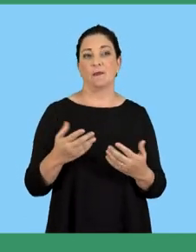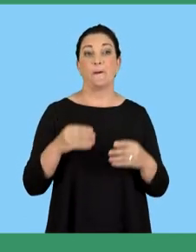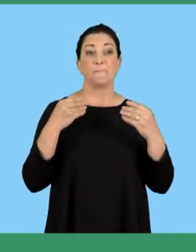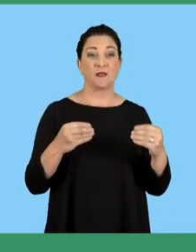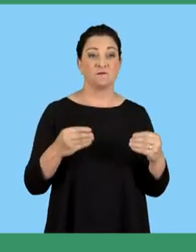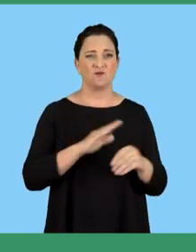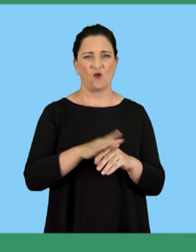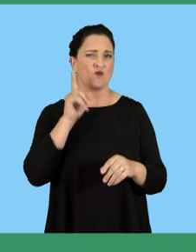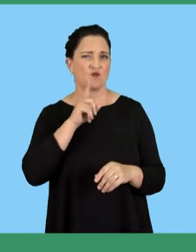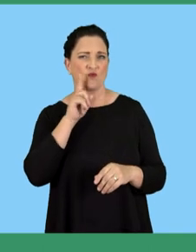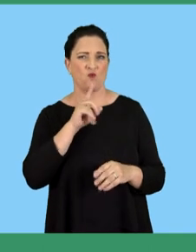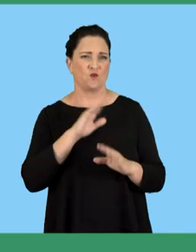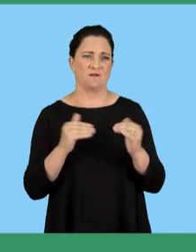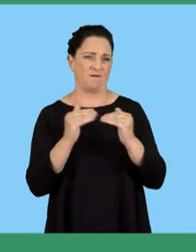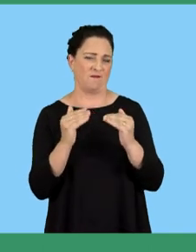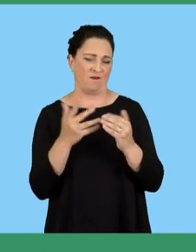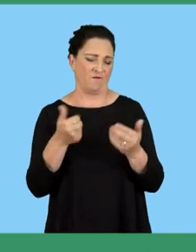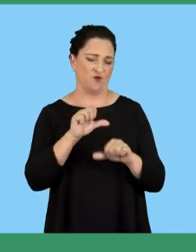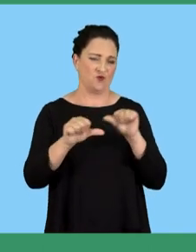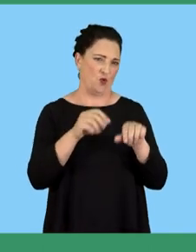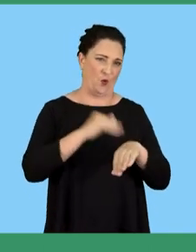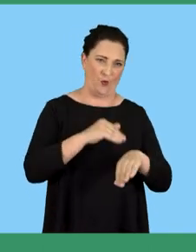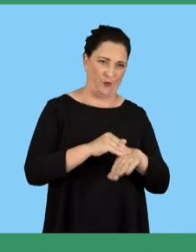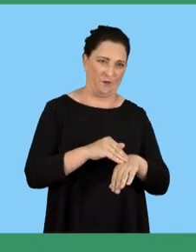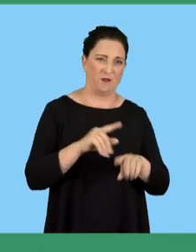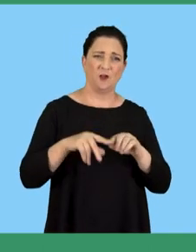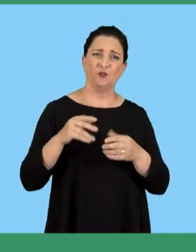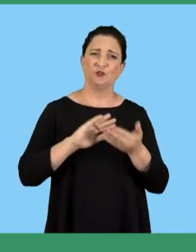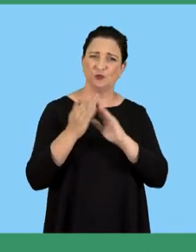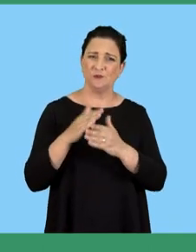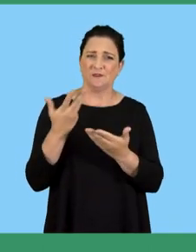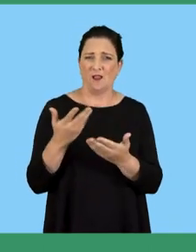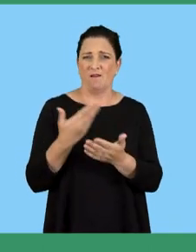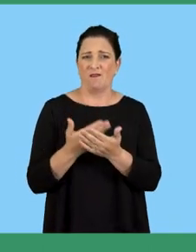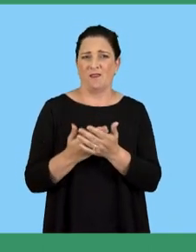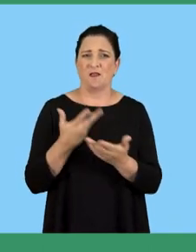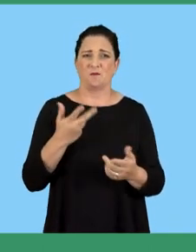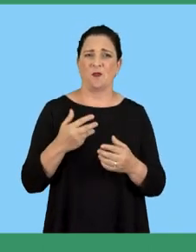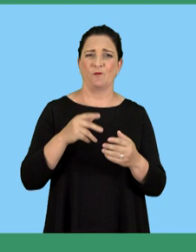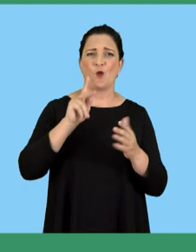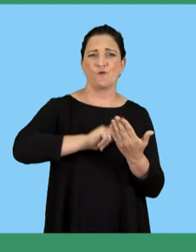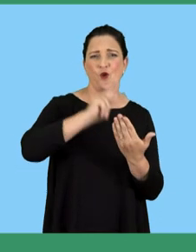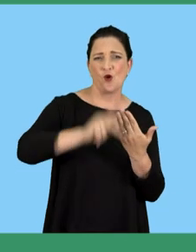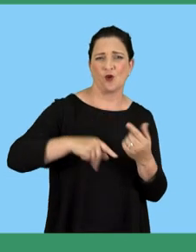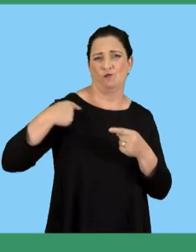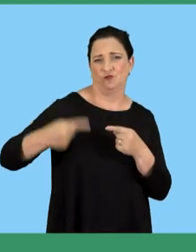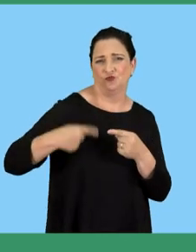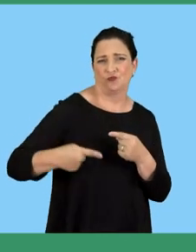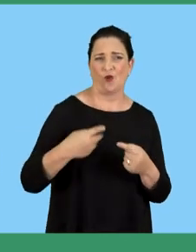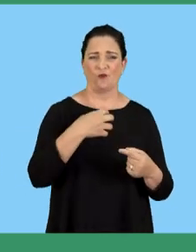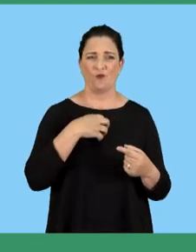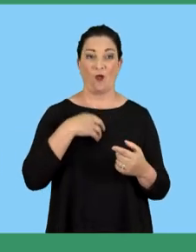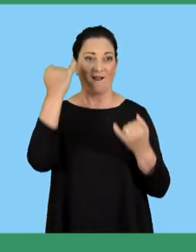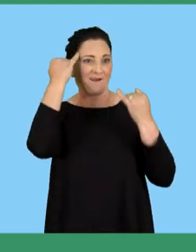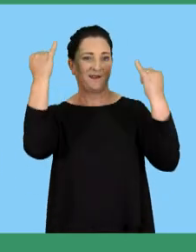on corporate social responsibility programs, and they struggle to take their own initiative. And then another aspect is that the distribution